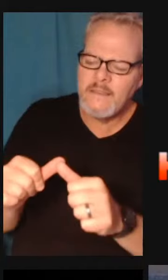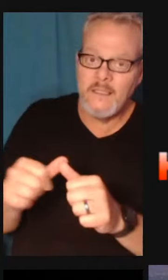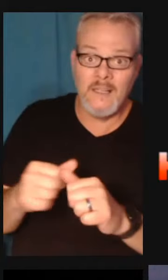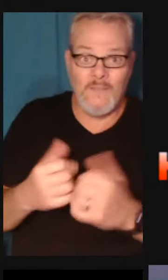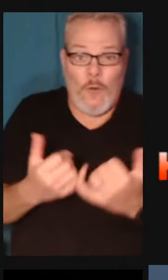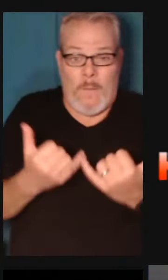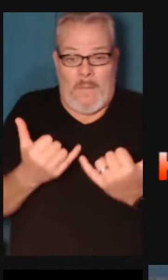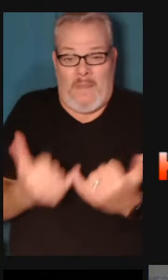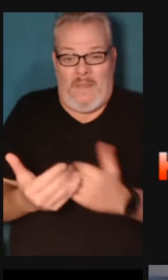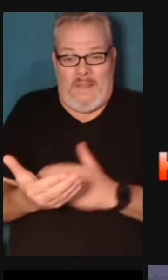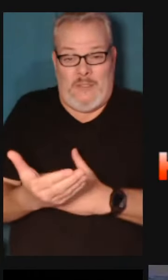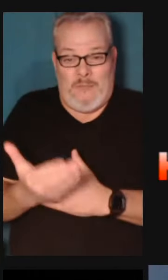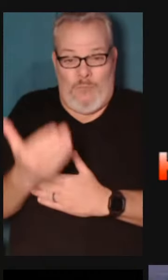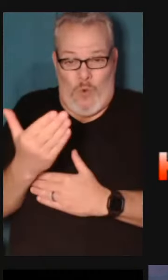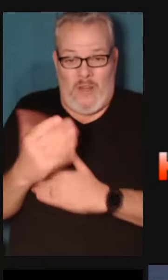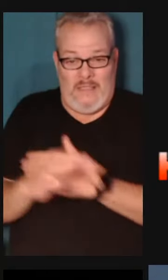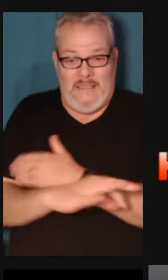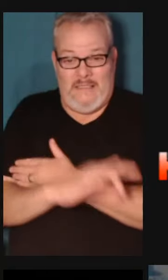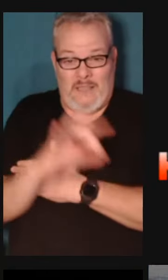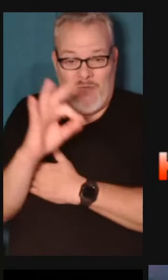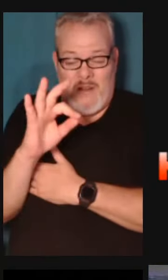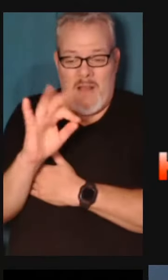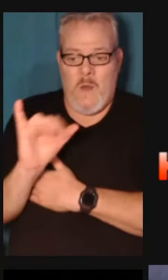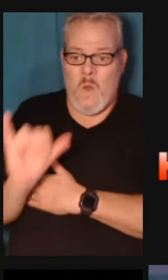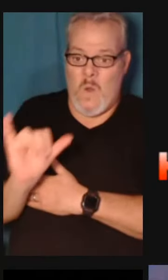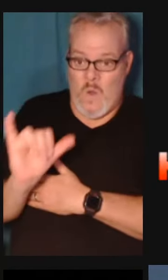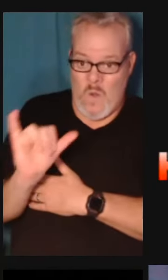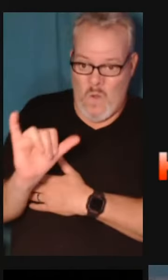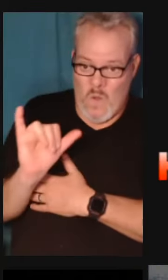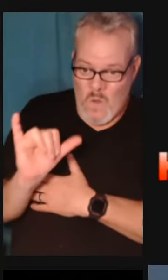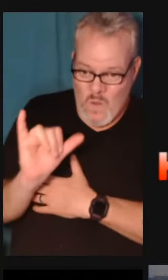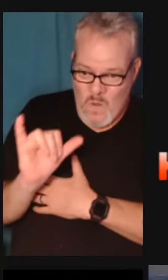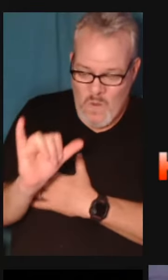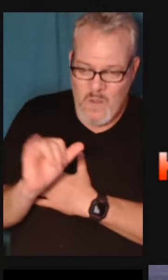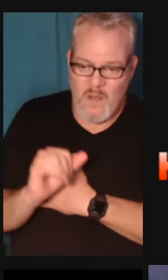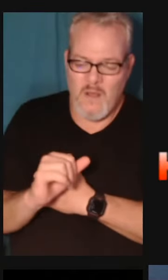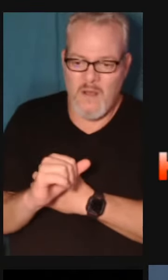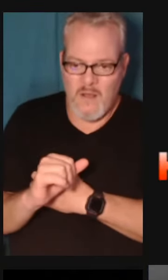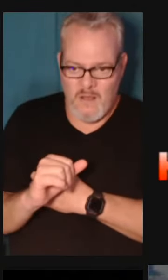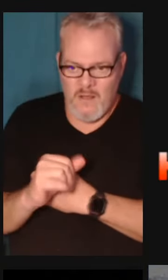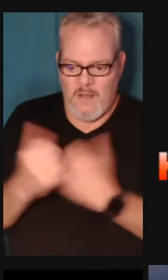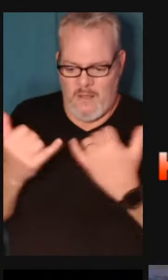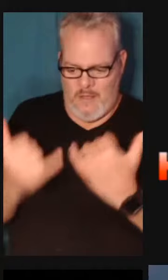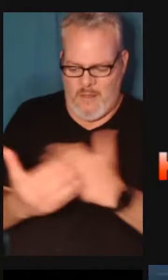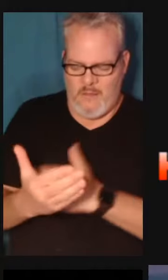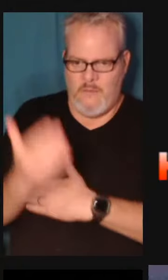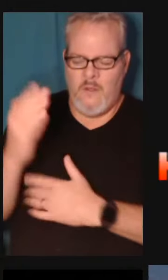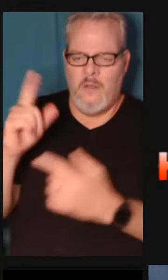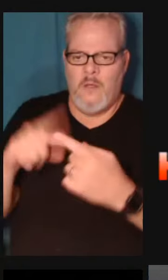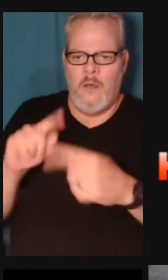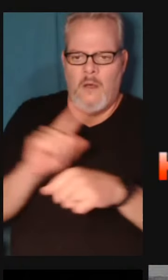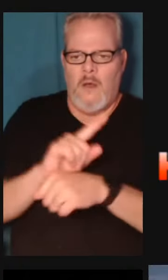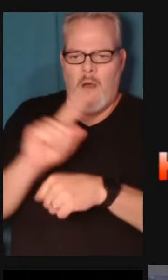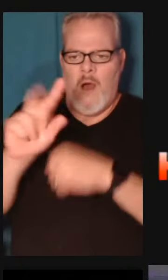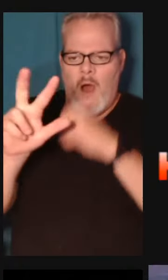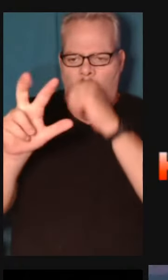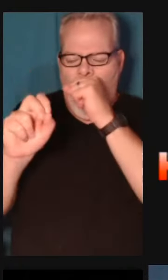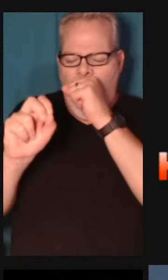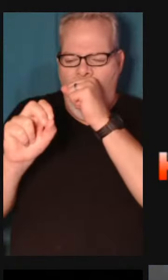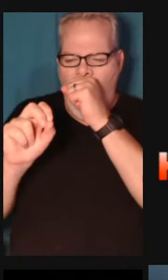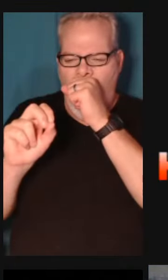from daybreak. That was just from this morning it did that. Yeah, from this morning till about 1:30 is what this particular loop that you're seeing right